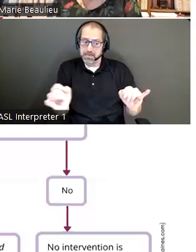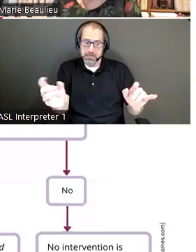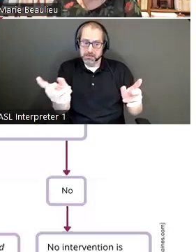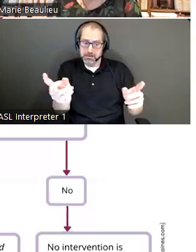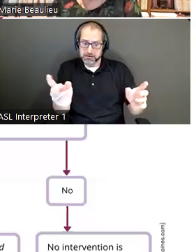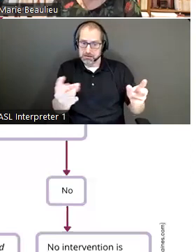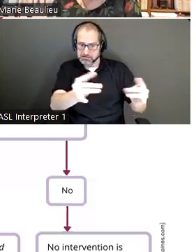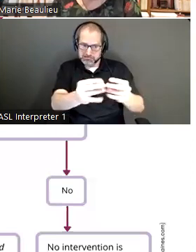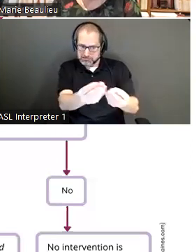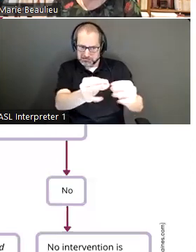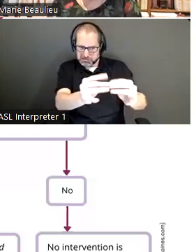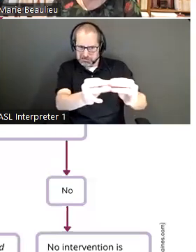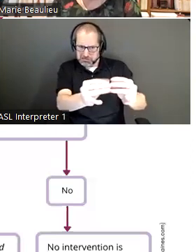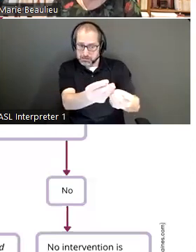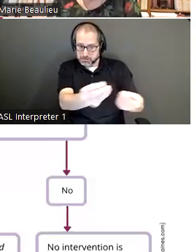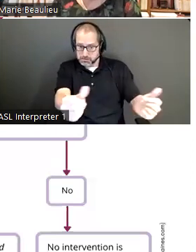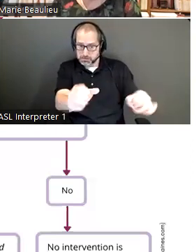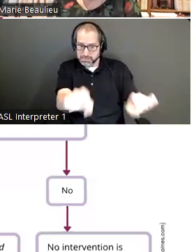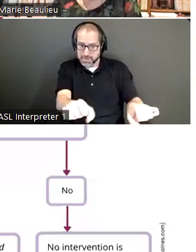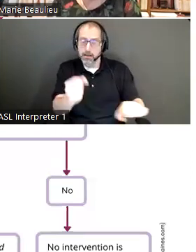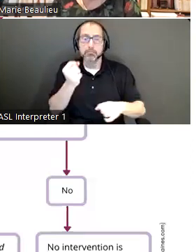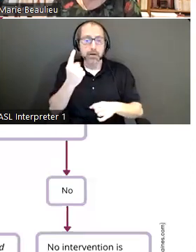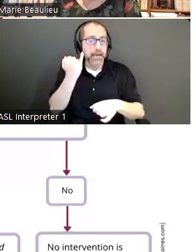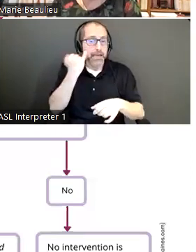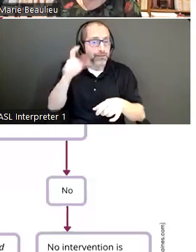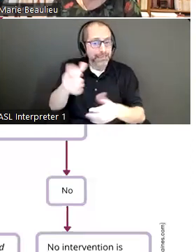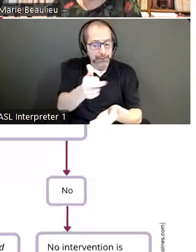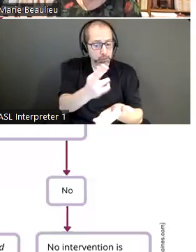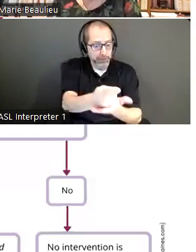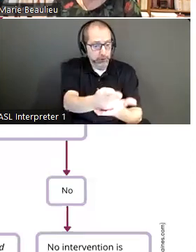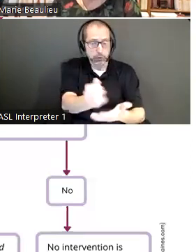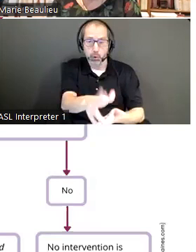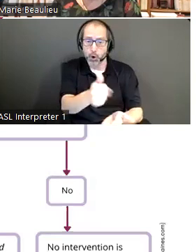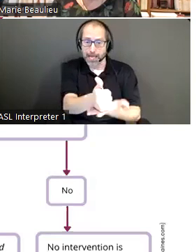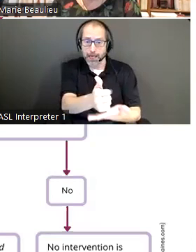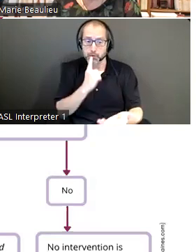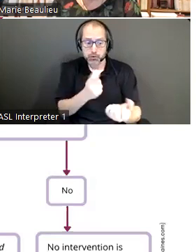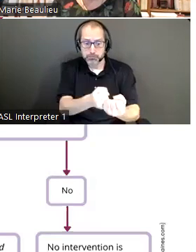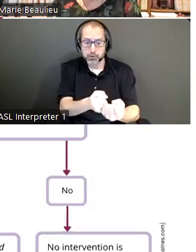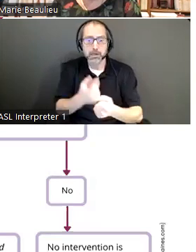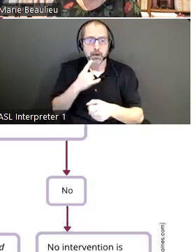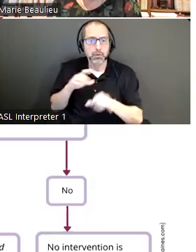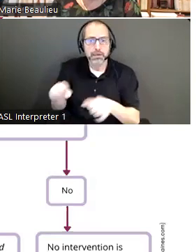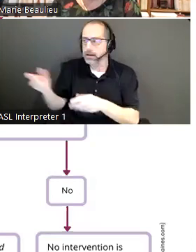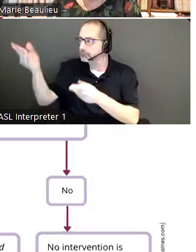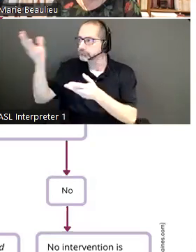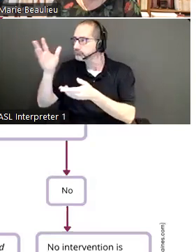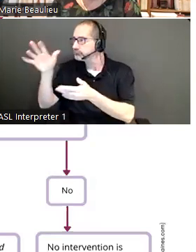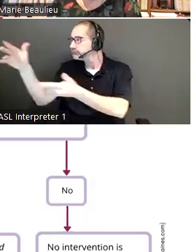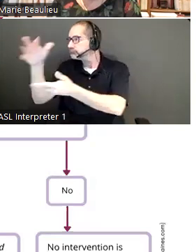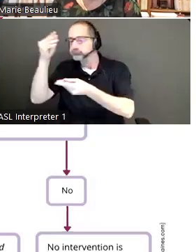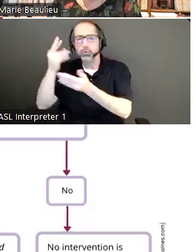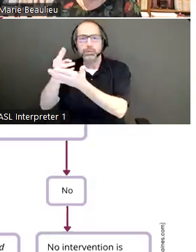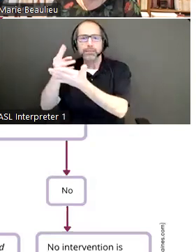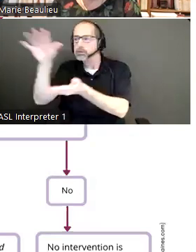several resources that can help depending on the situation. So in order to facilitate knowledge and use of the resources in